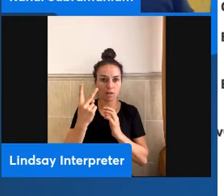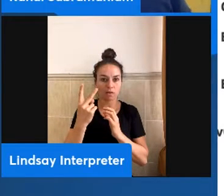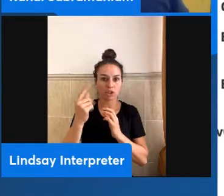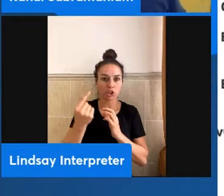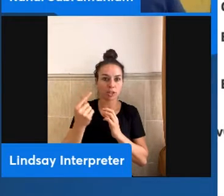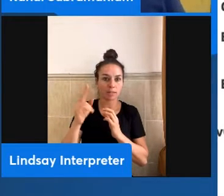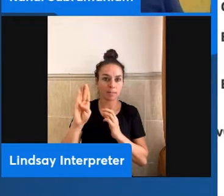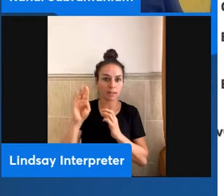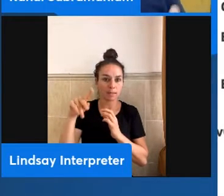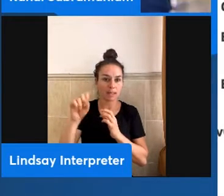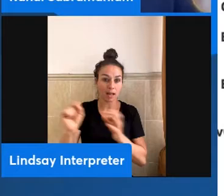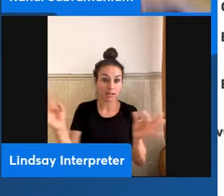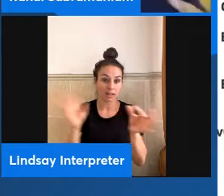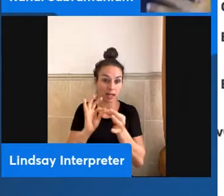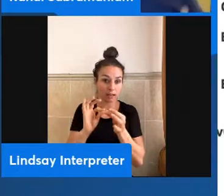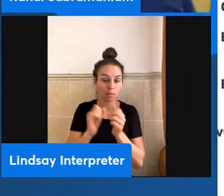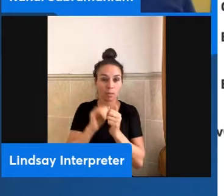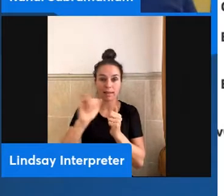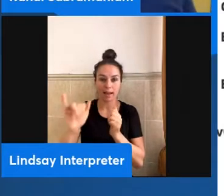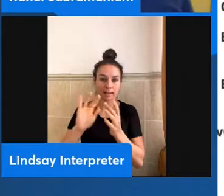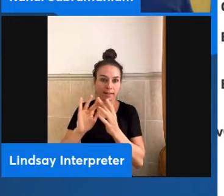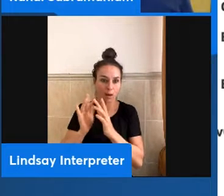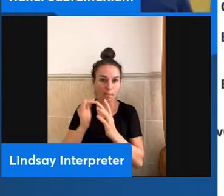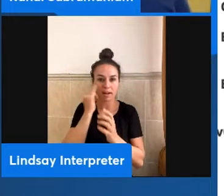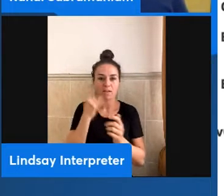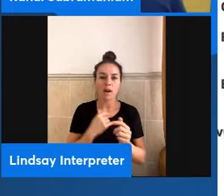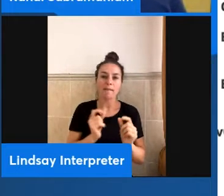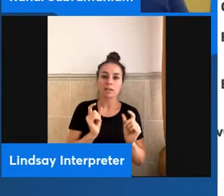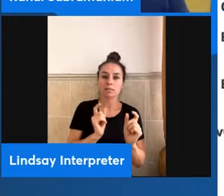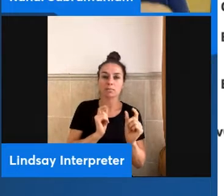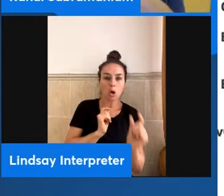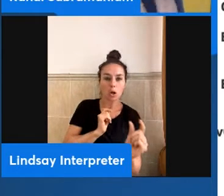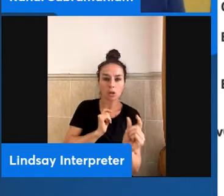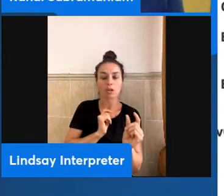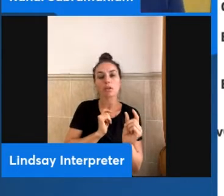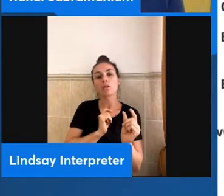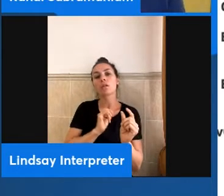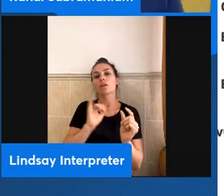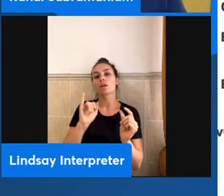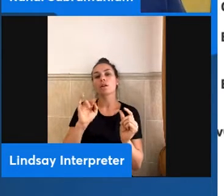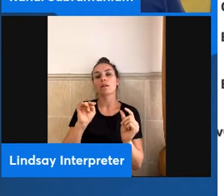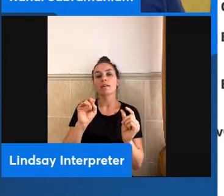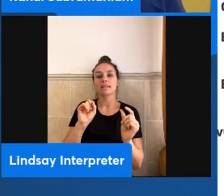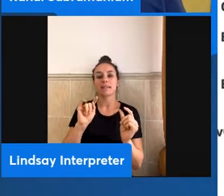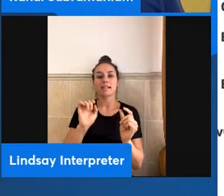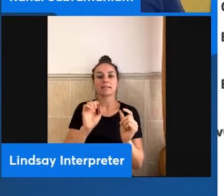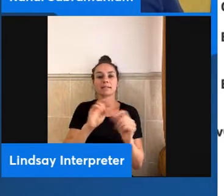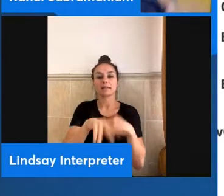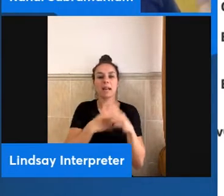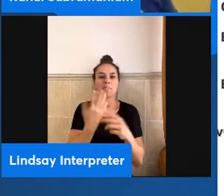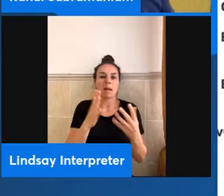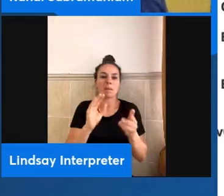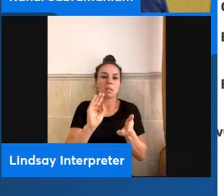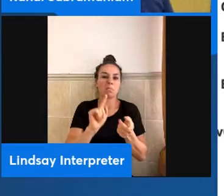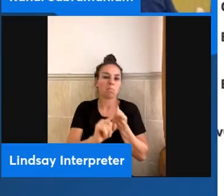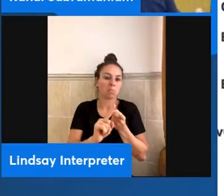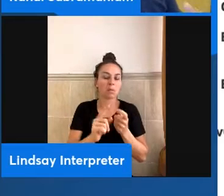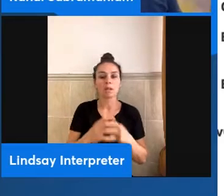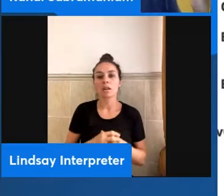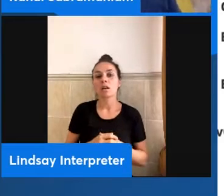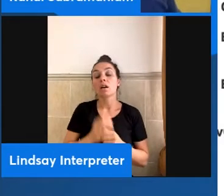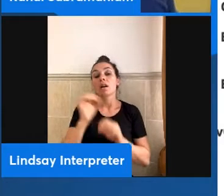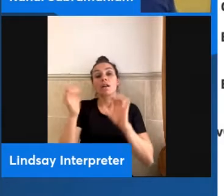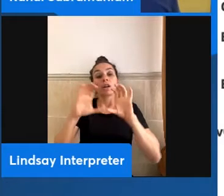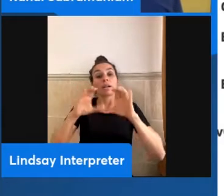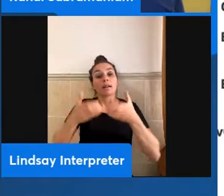on the network. But if you have smaller instance types, you probably don't get that much. Then there is another category, which is